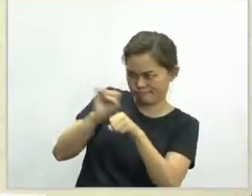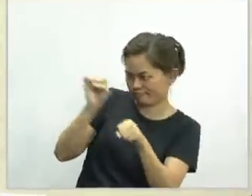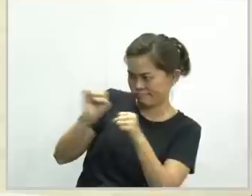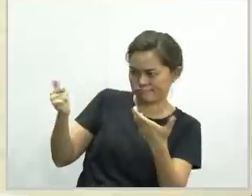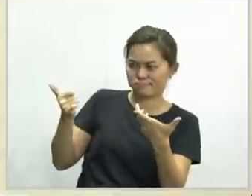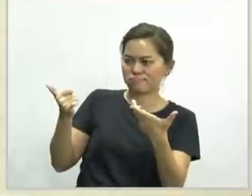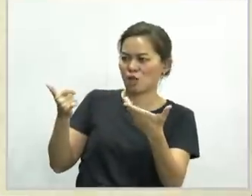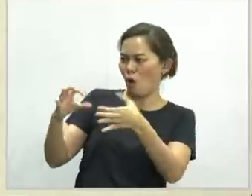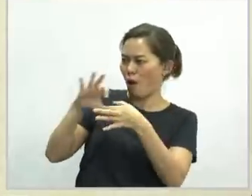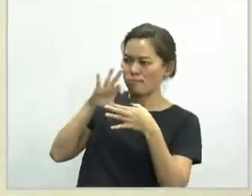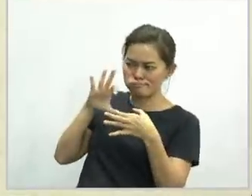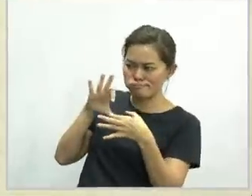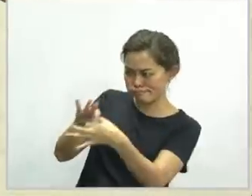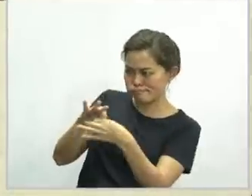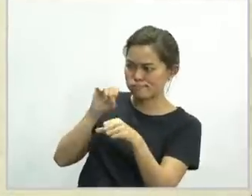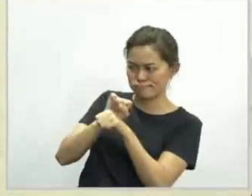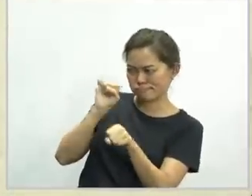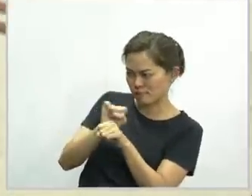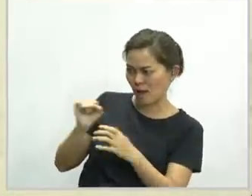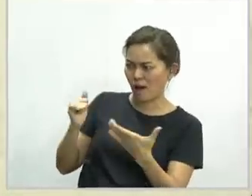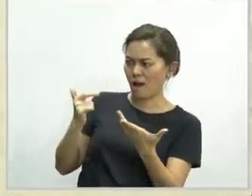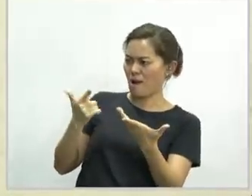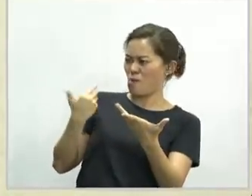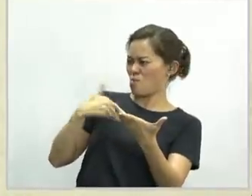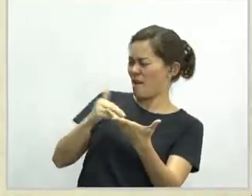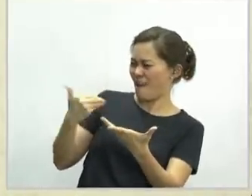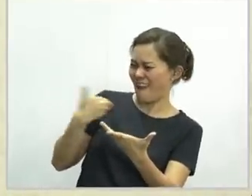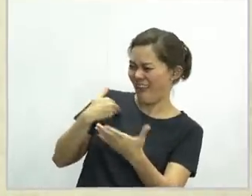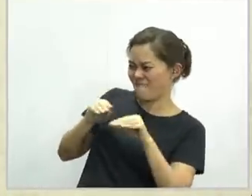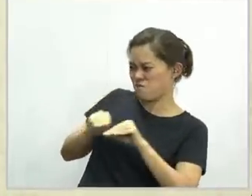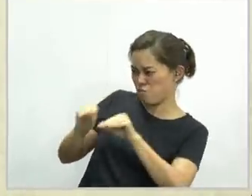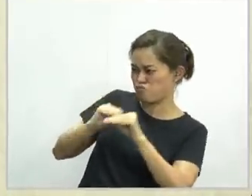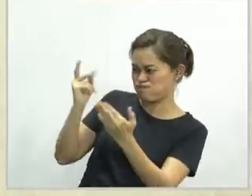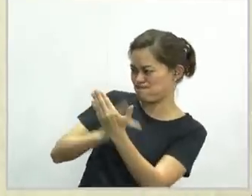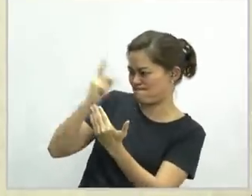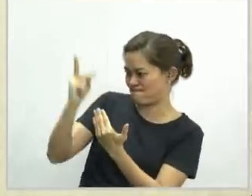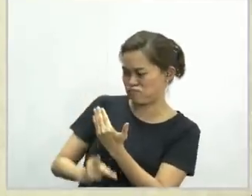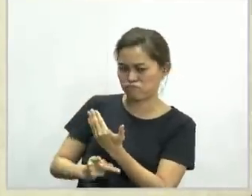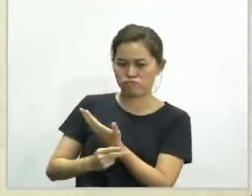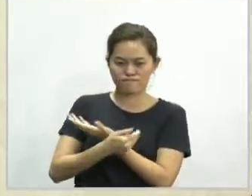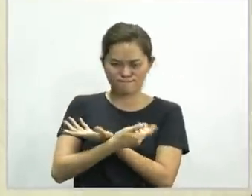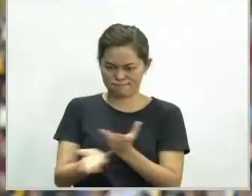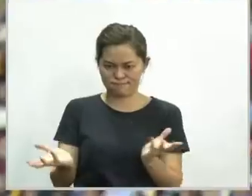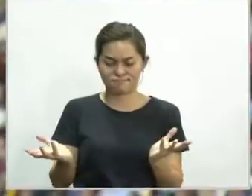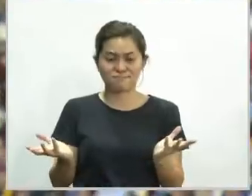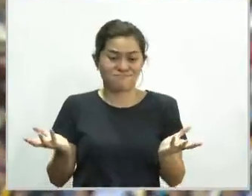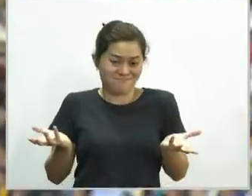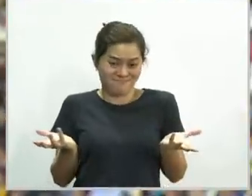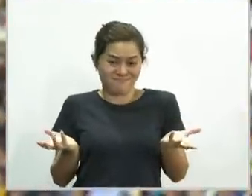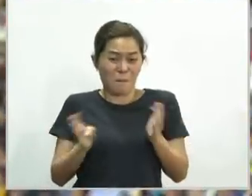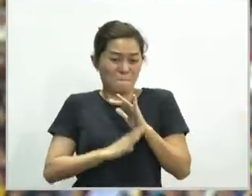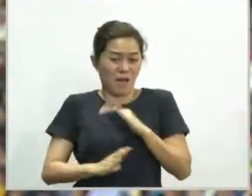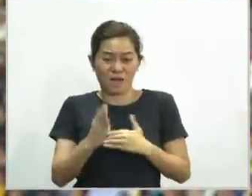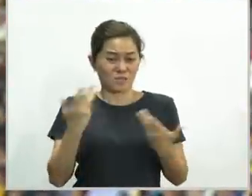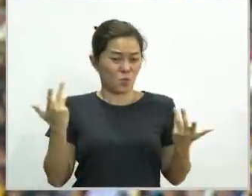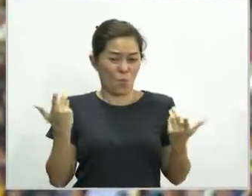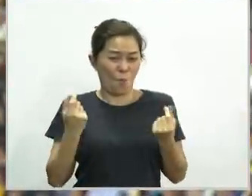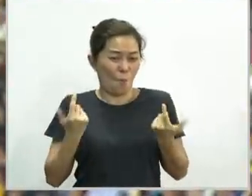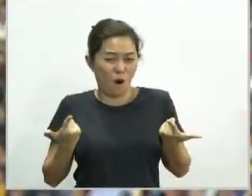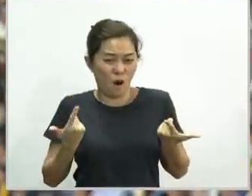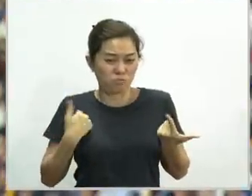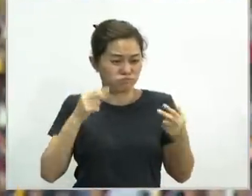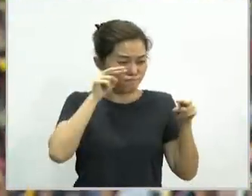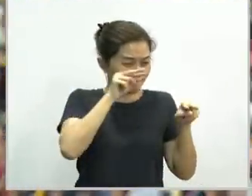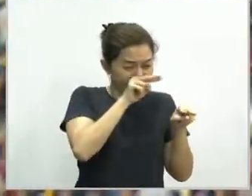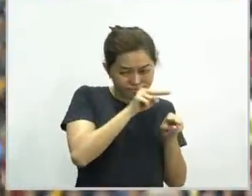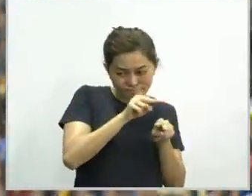do reconciliation work. We have feeding programs." I said, "Basically, we look